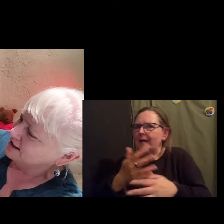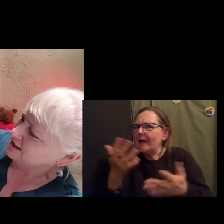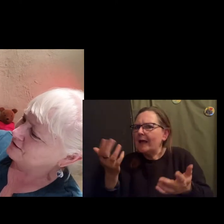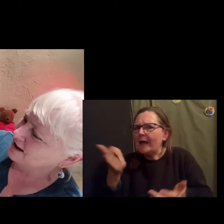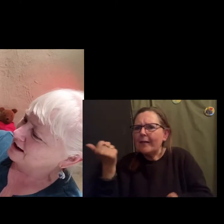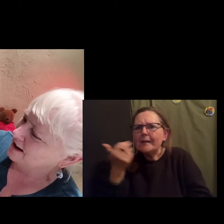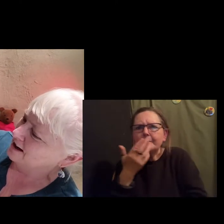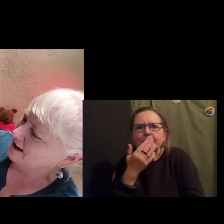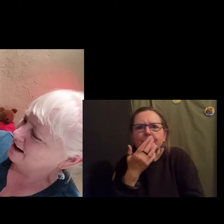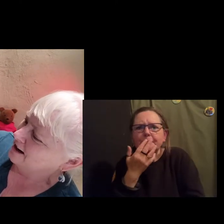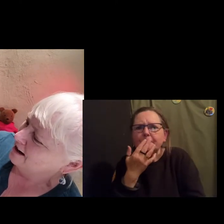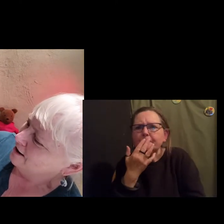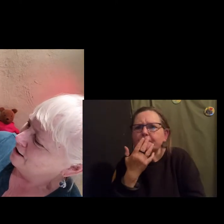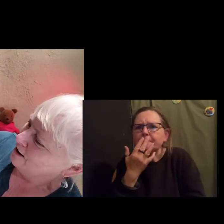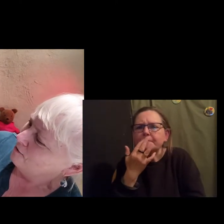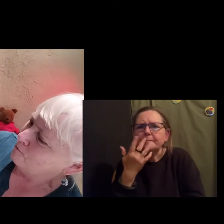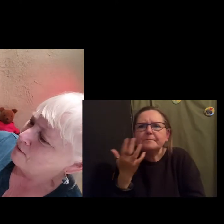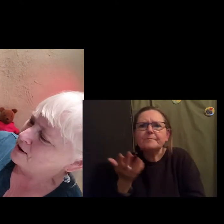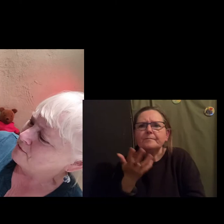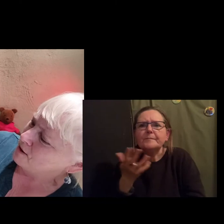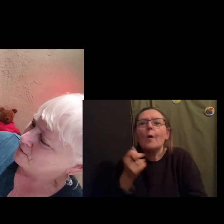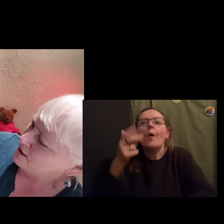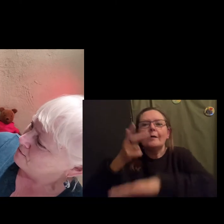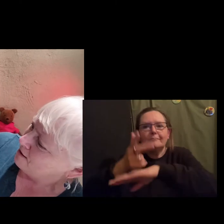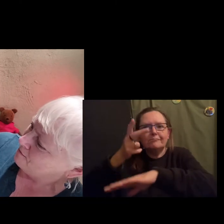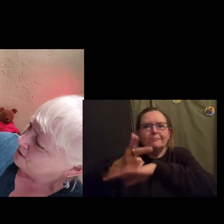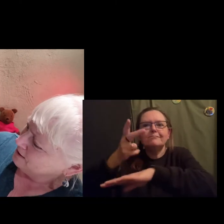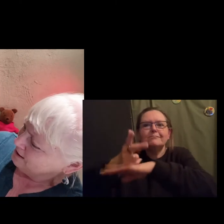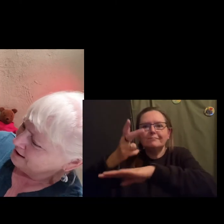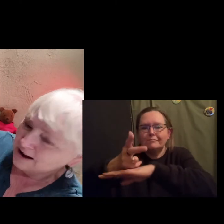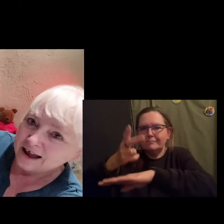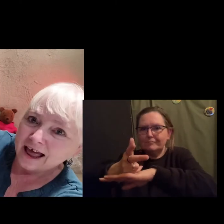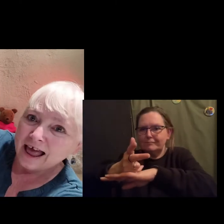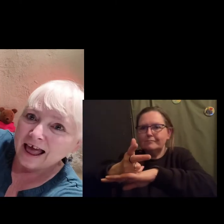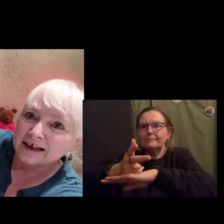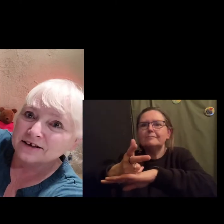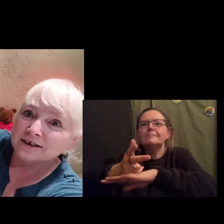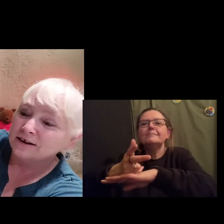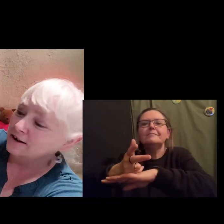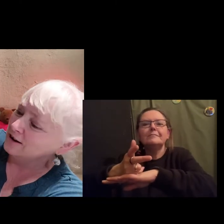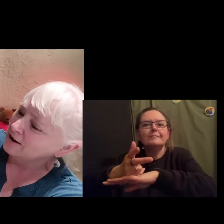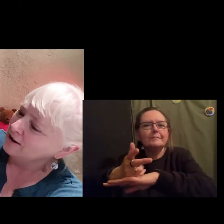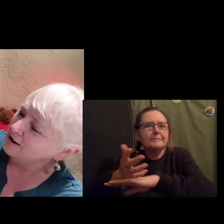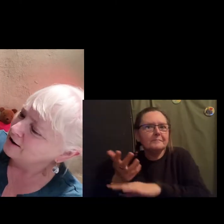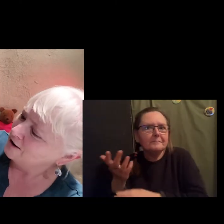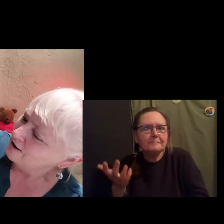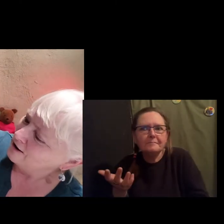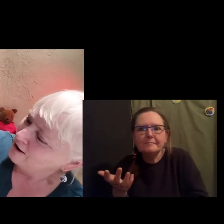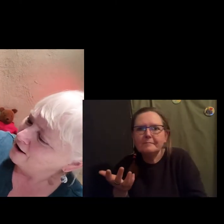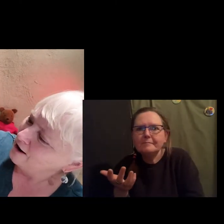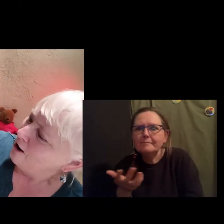And what's this one? Bumpity bumpity bump, and